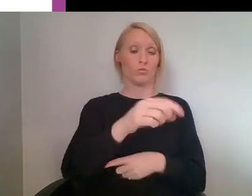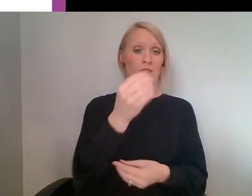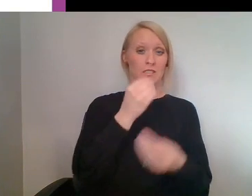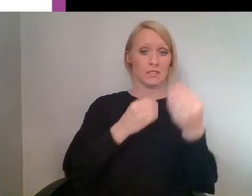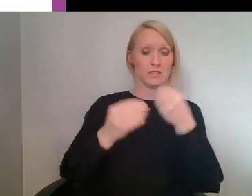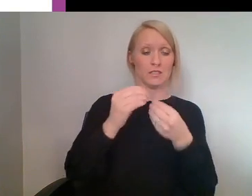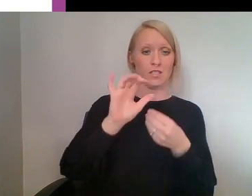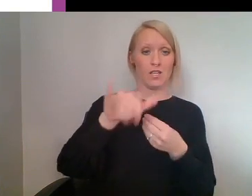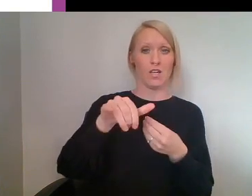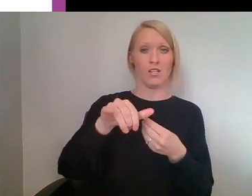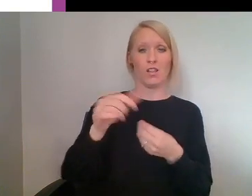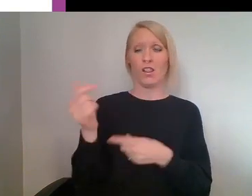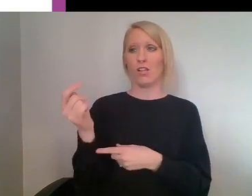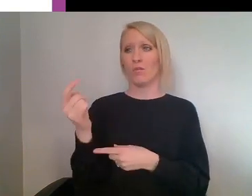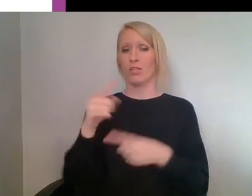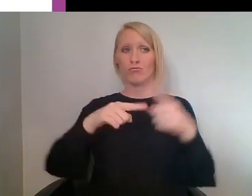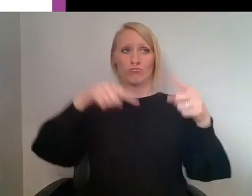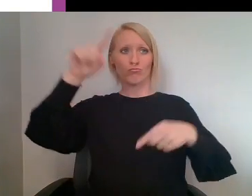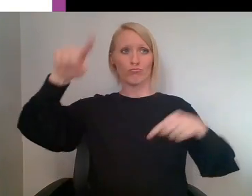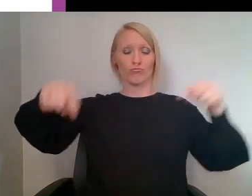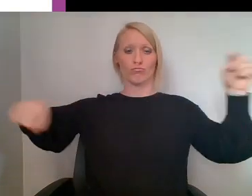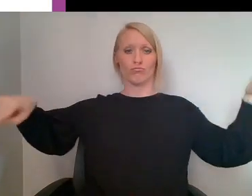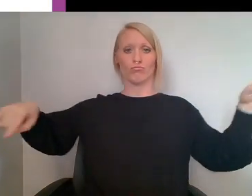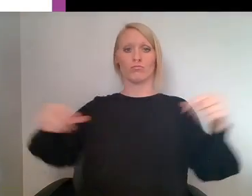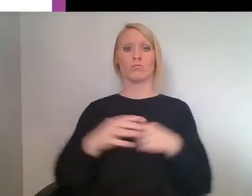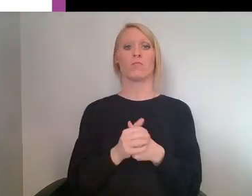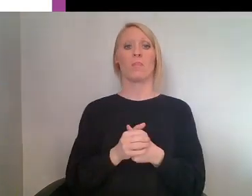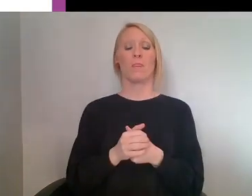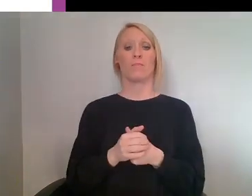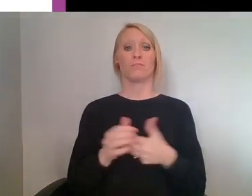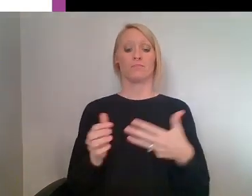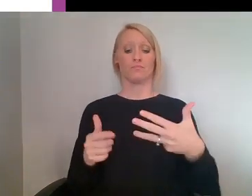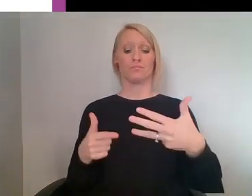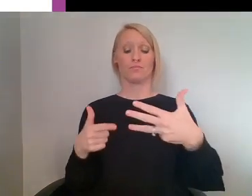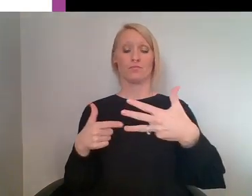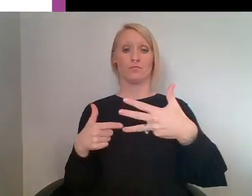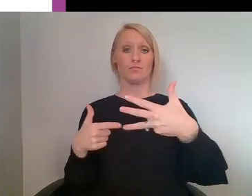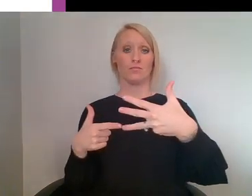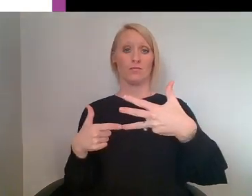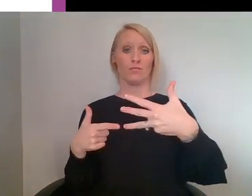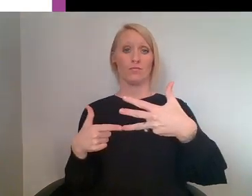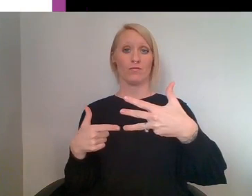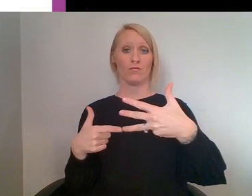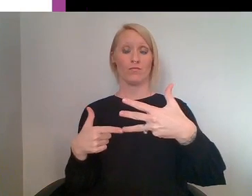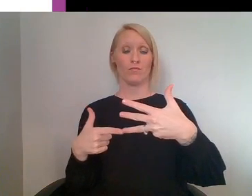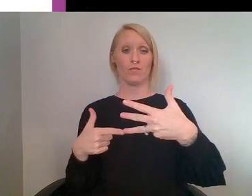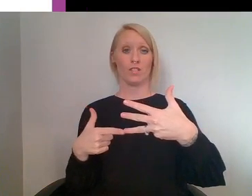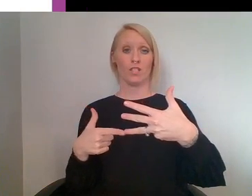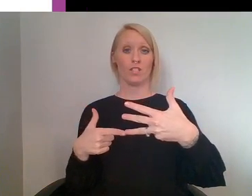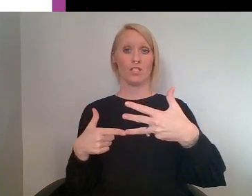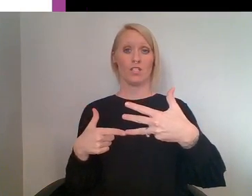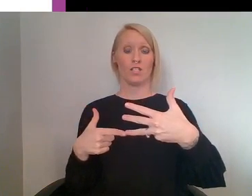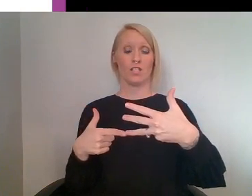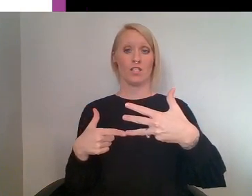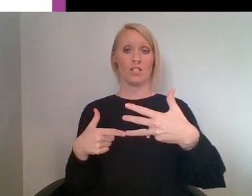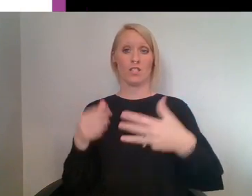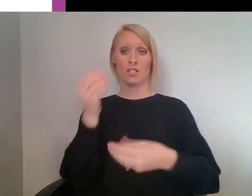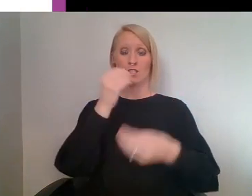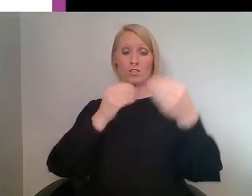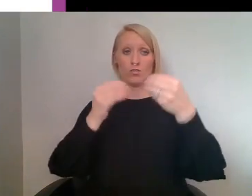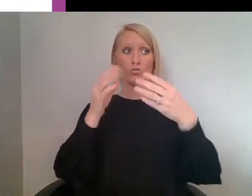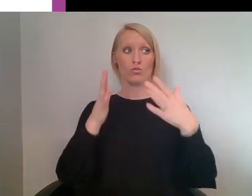bit of everything in that category. Then we have a tertiary consumer, so third level